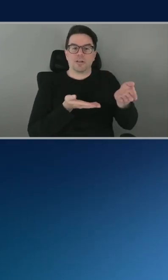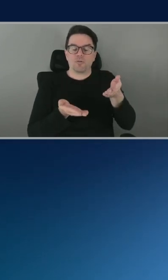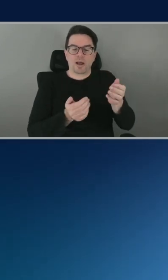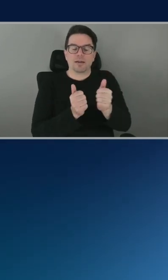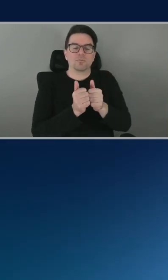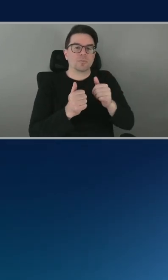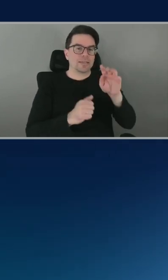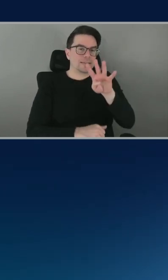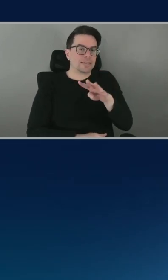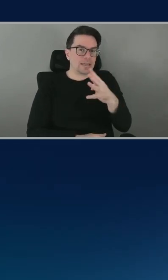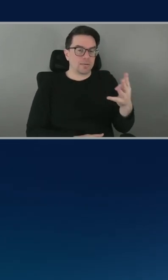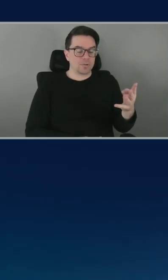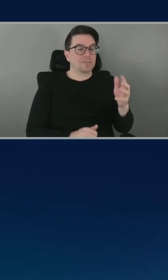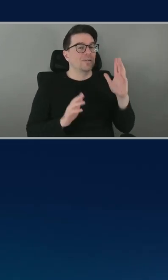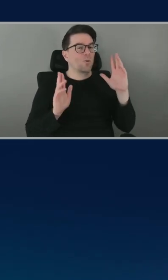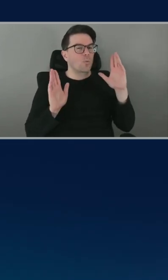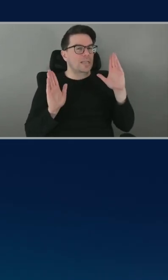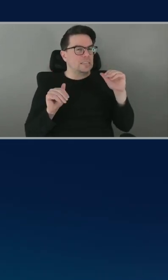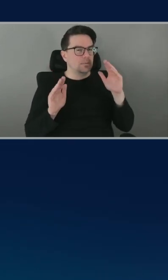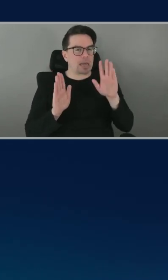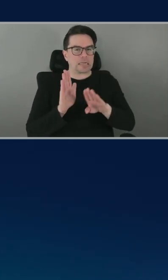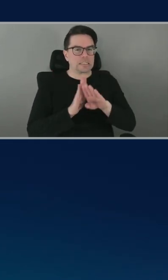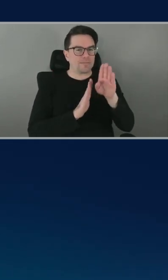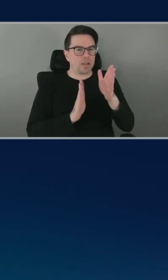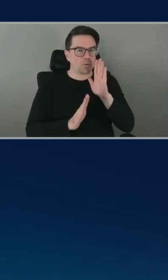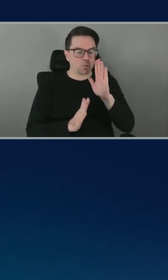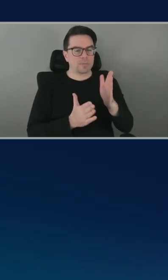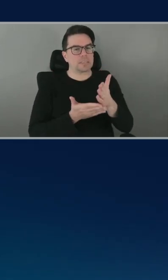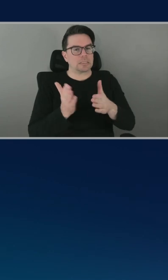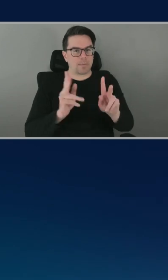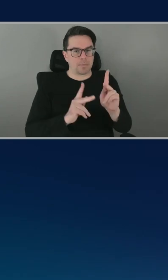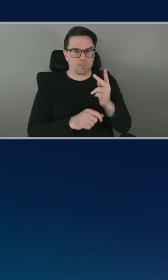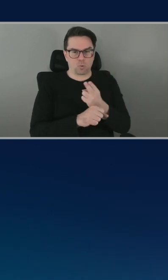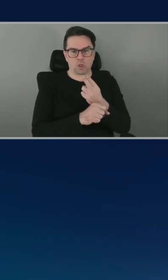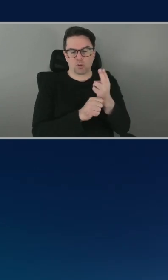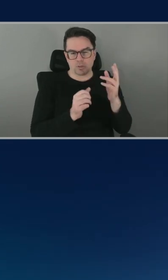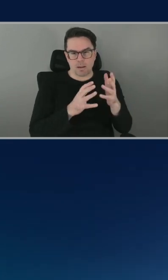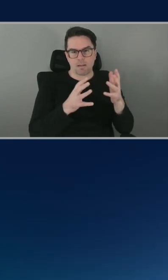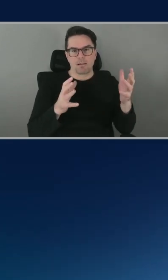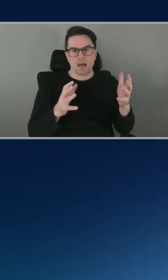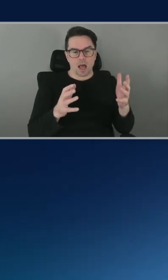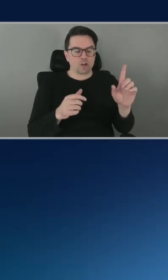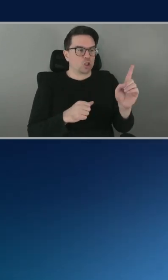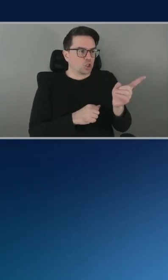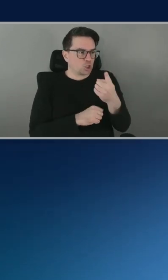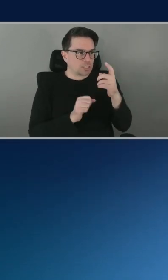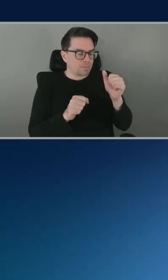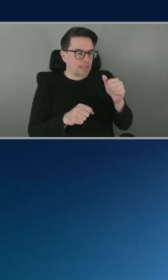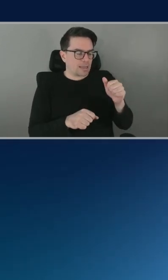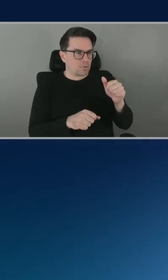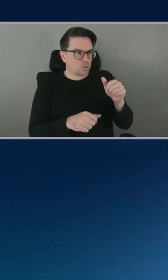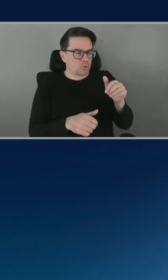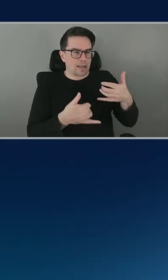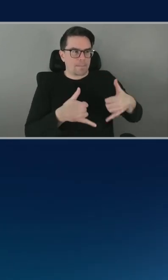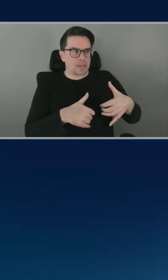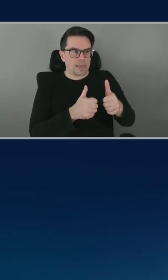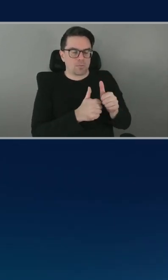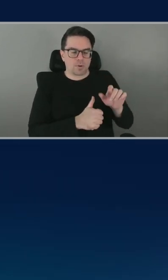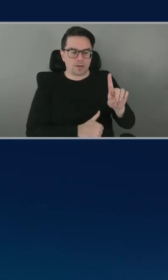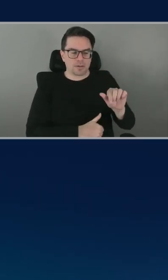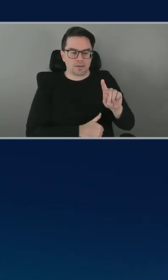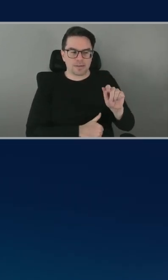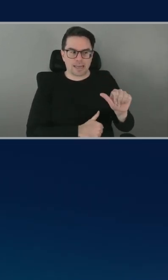be, some of the folks who use this a lot, just to be able to experiment with the data that they have and be able